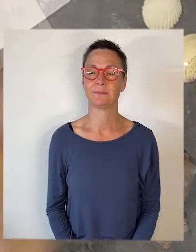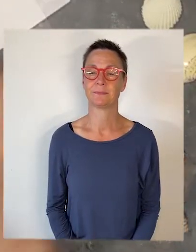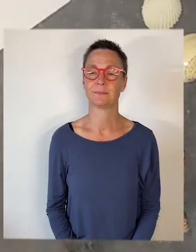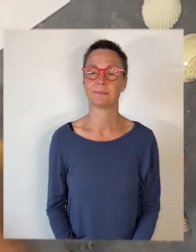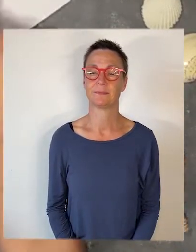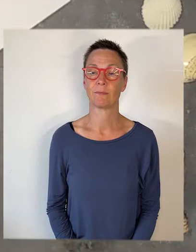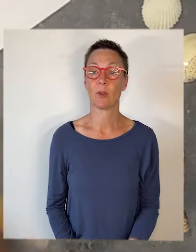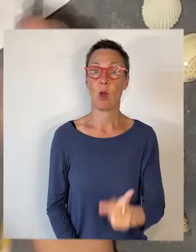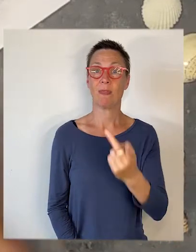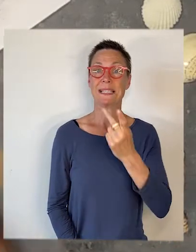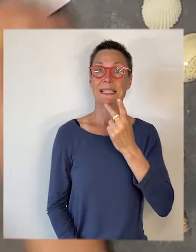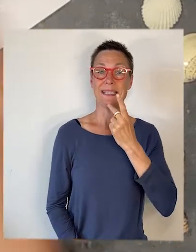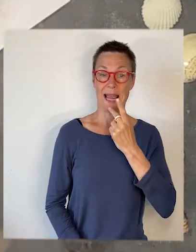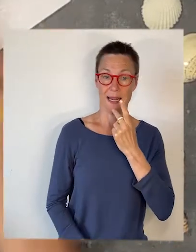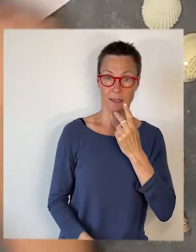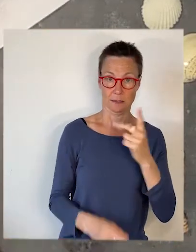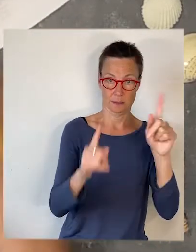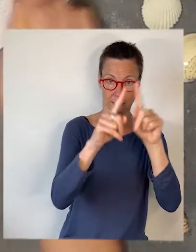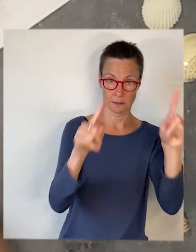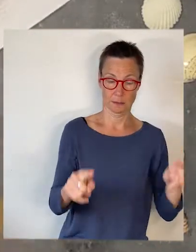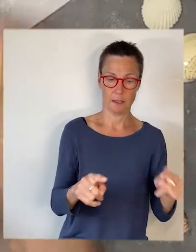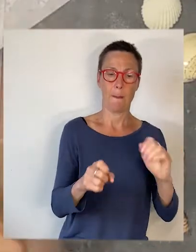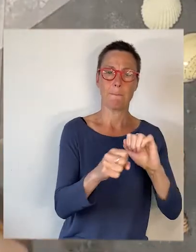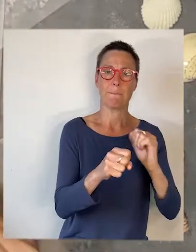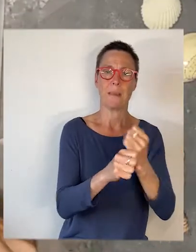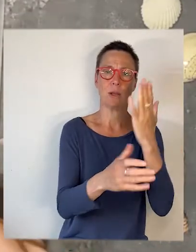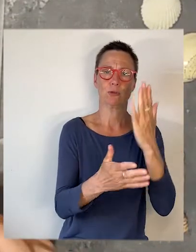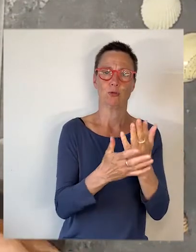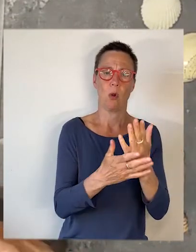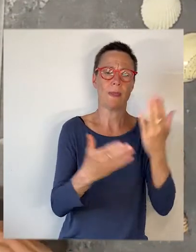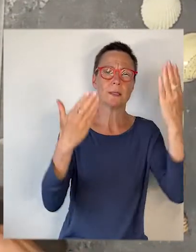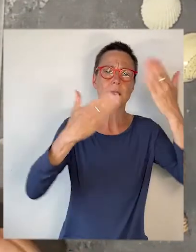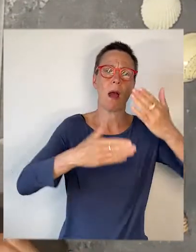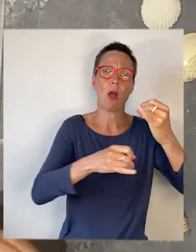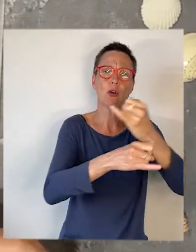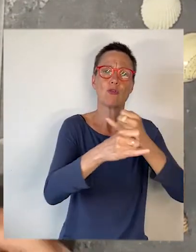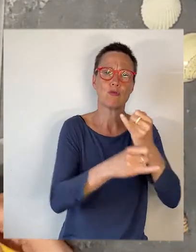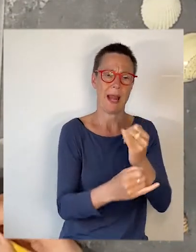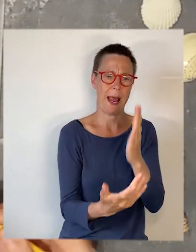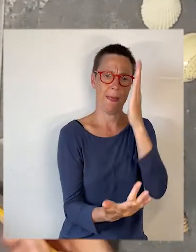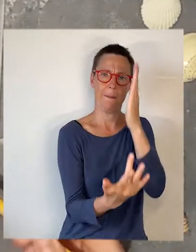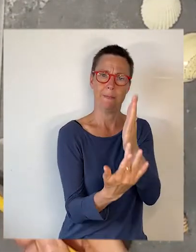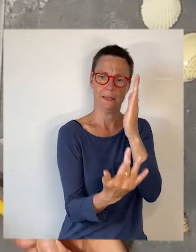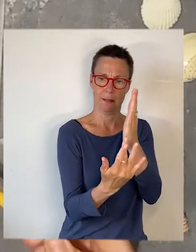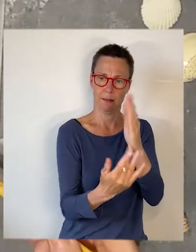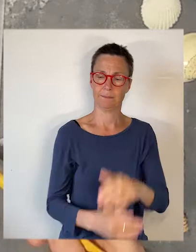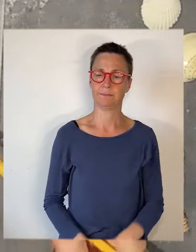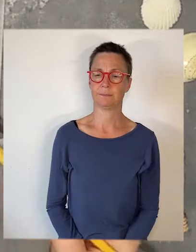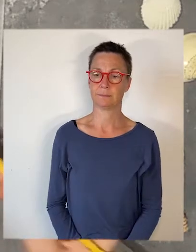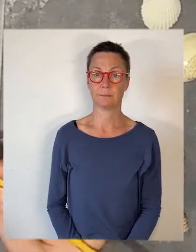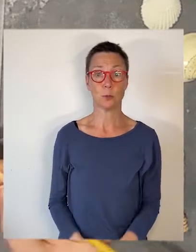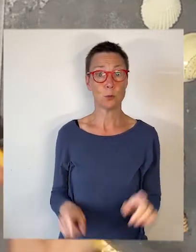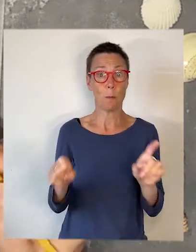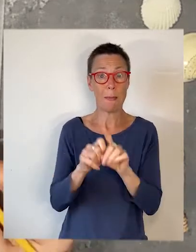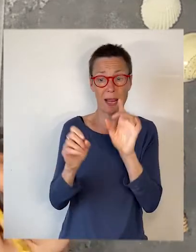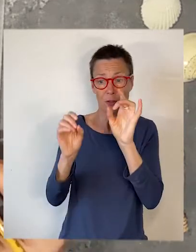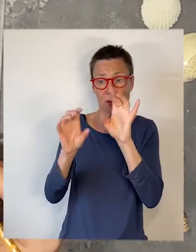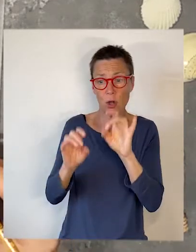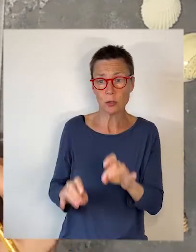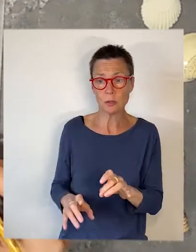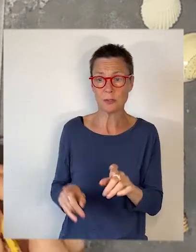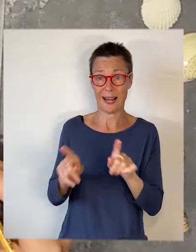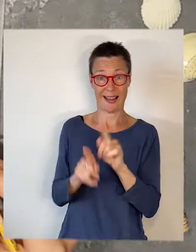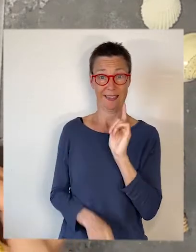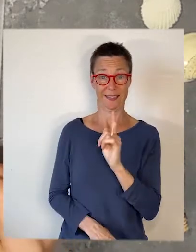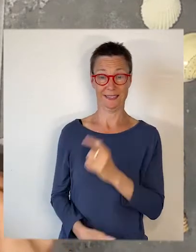of card, you need to make sure you have a dark piece of grey in the middle. For the speckles on the whale's skin, make some dark